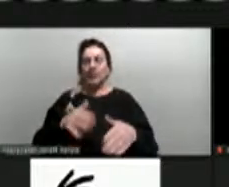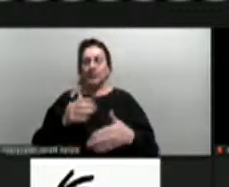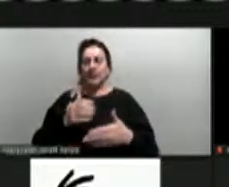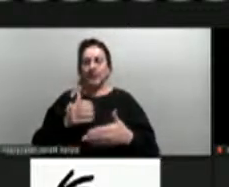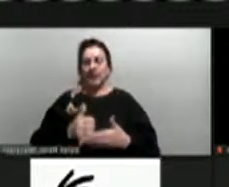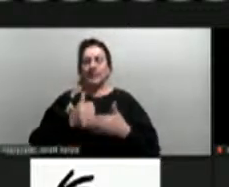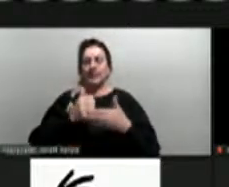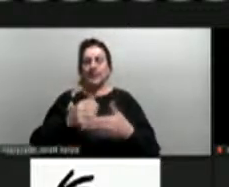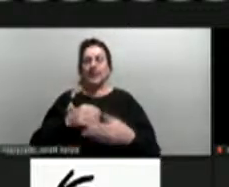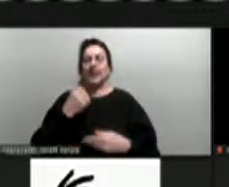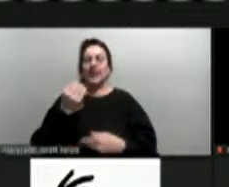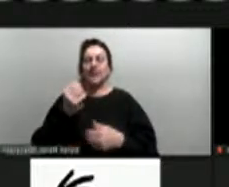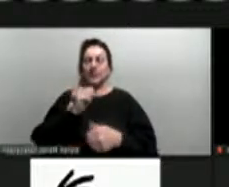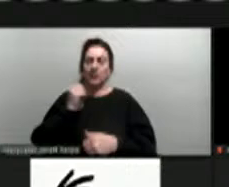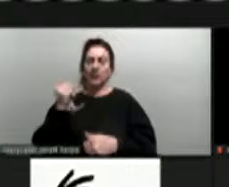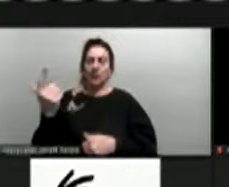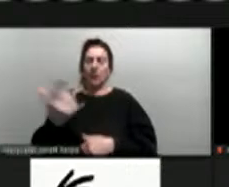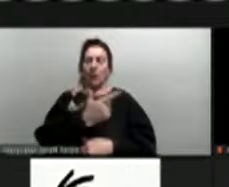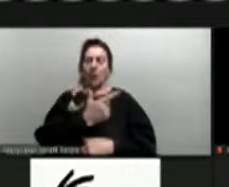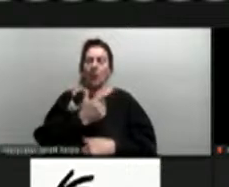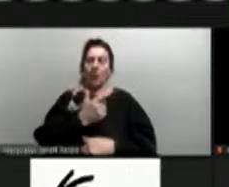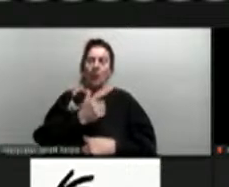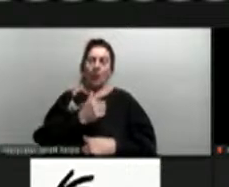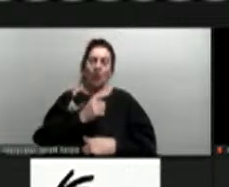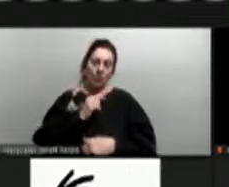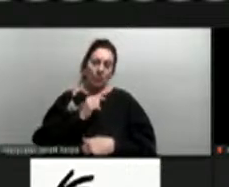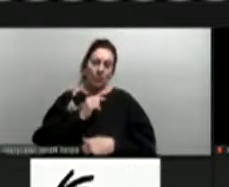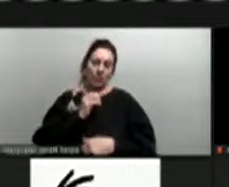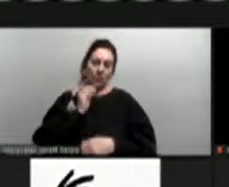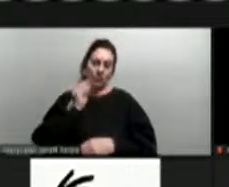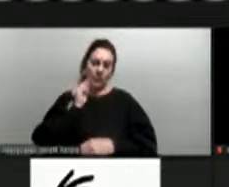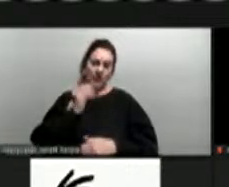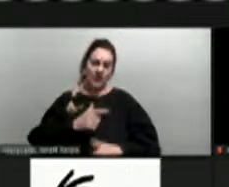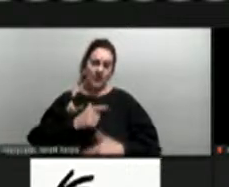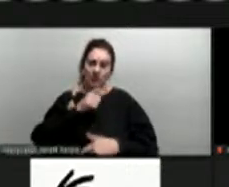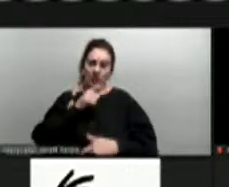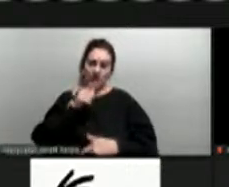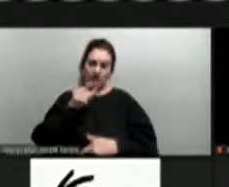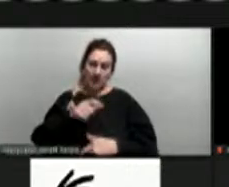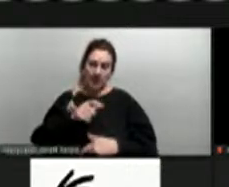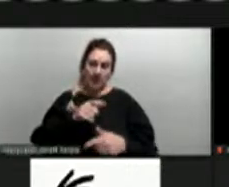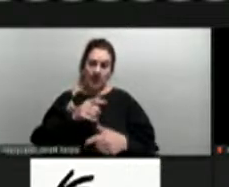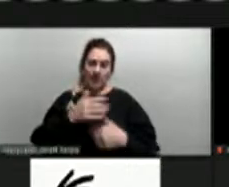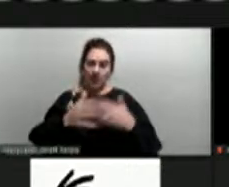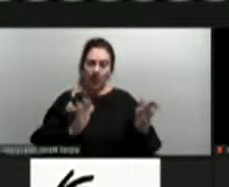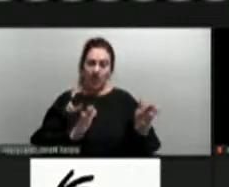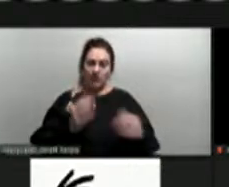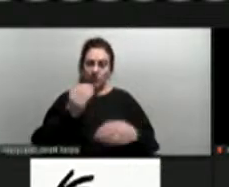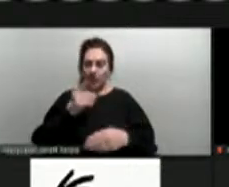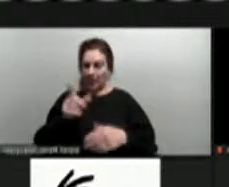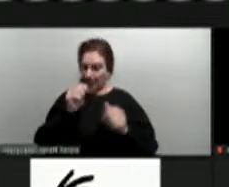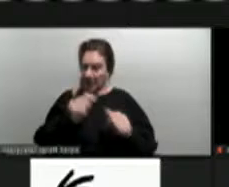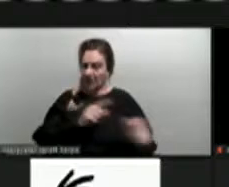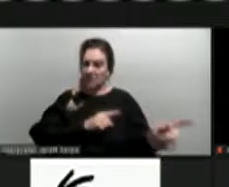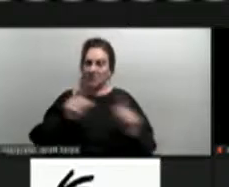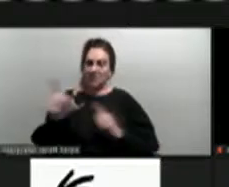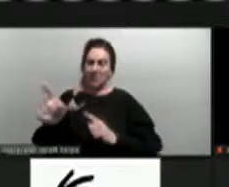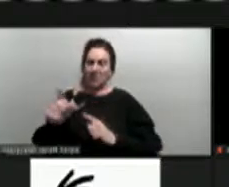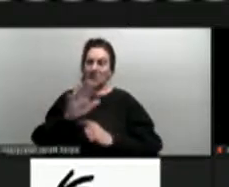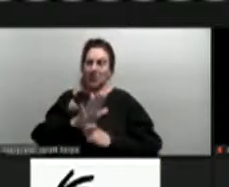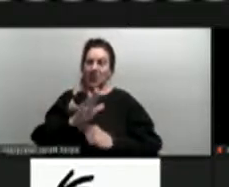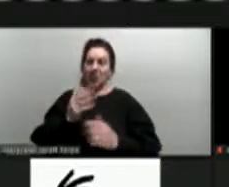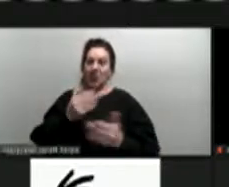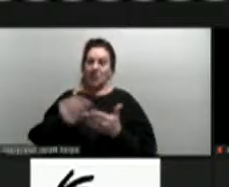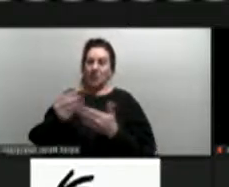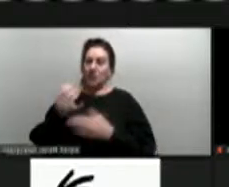residents agency. For example, residents don't need boxes of brought in groceries. They can do their own grocery shopping, give them vouchers. I would